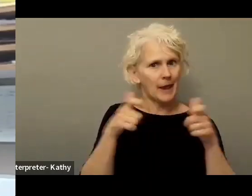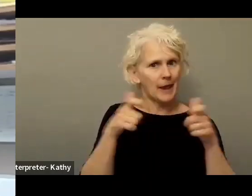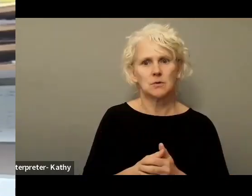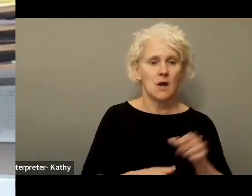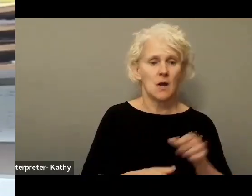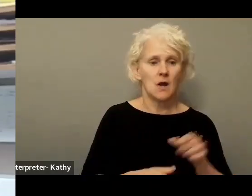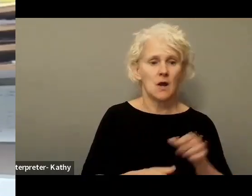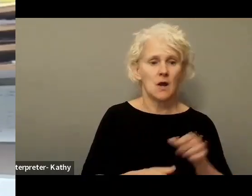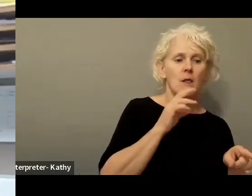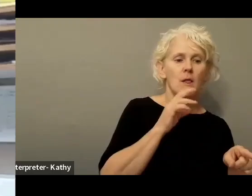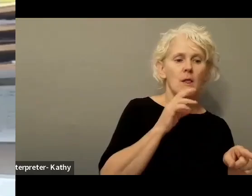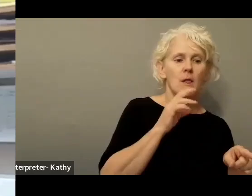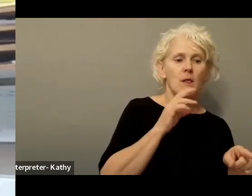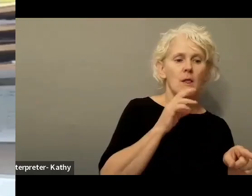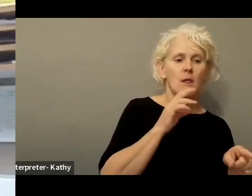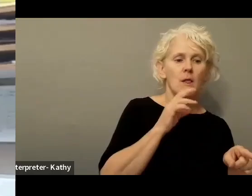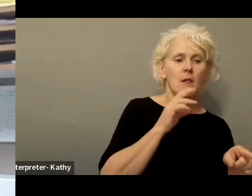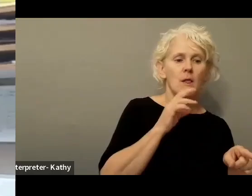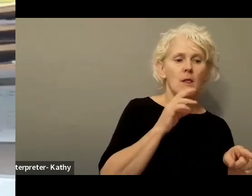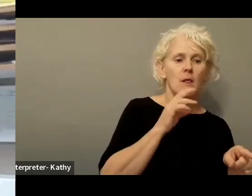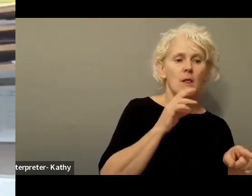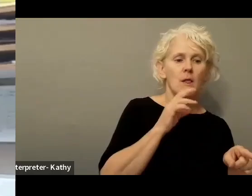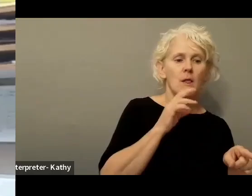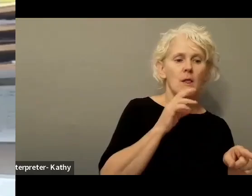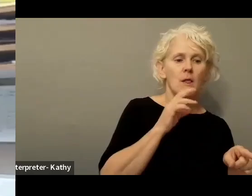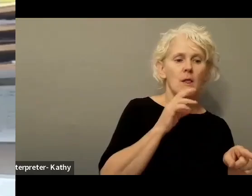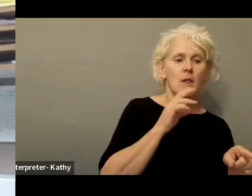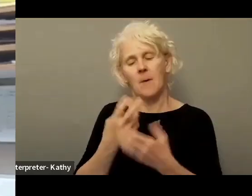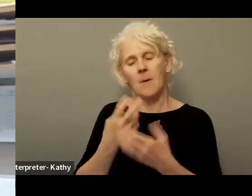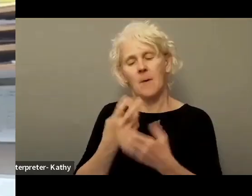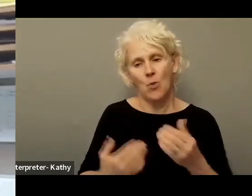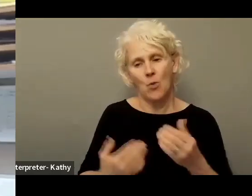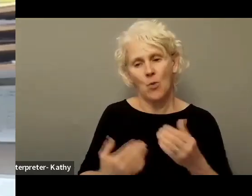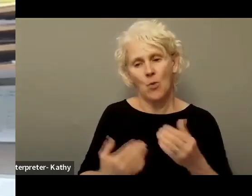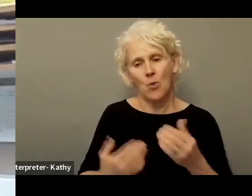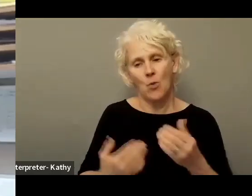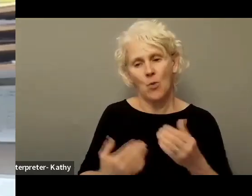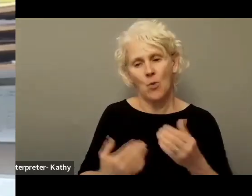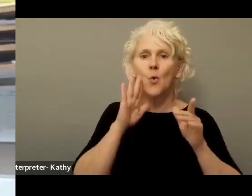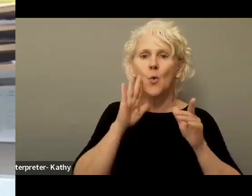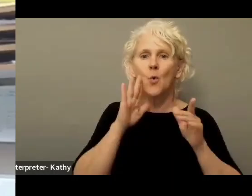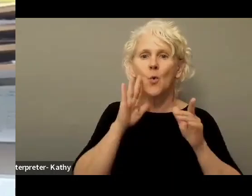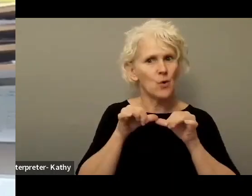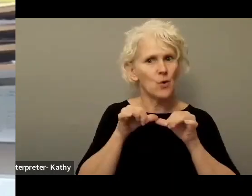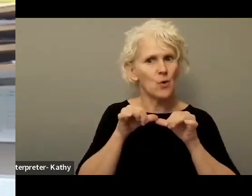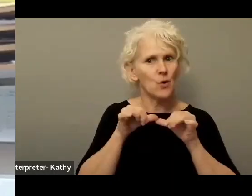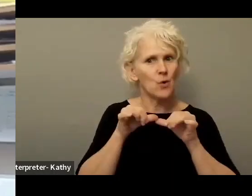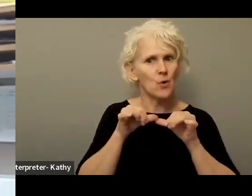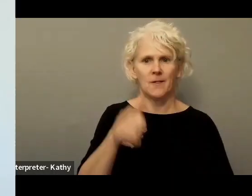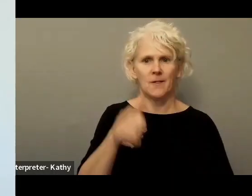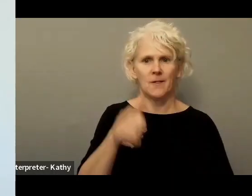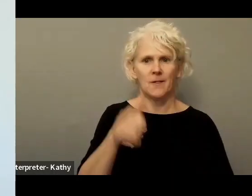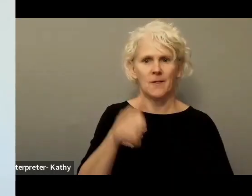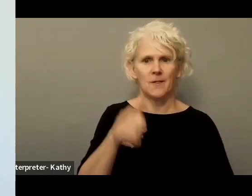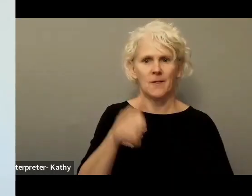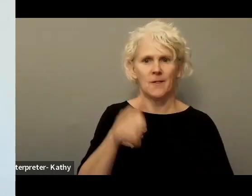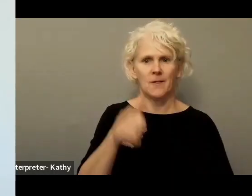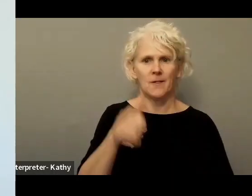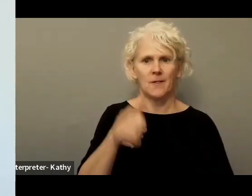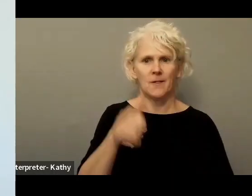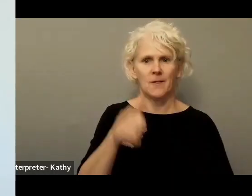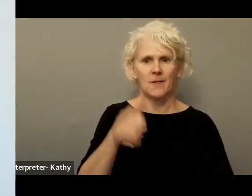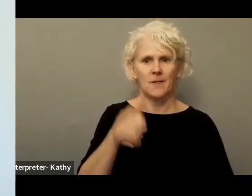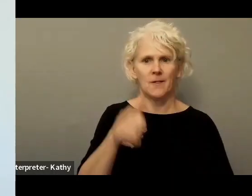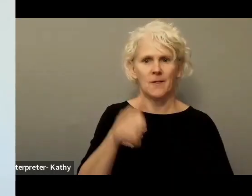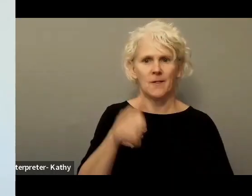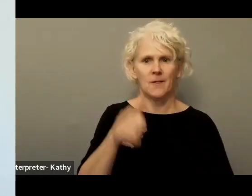facets for our residents and for staff and for convenience. So we'll continue to use it. Thank you so much. No, that sounds